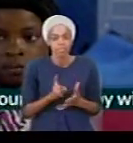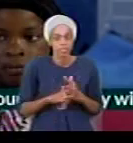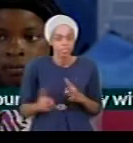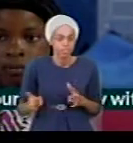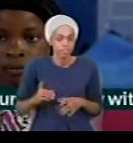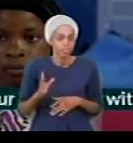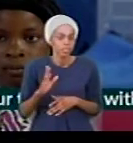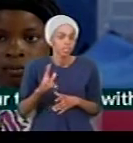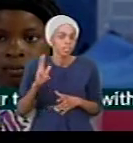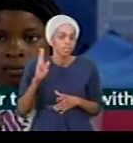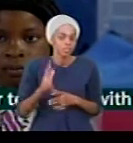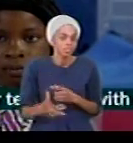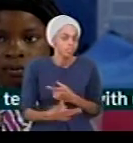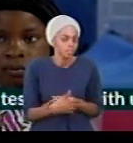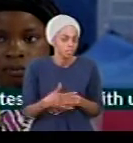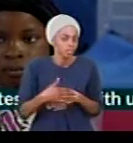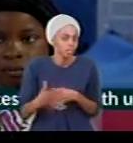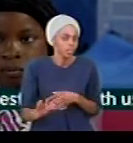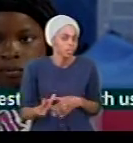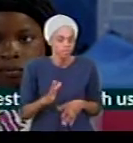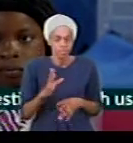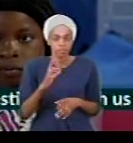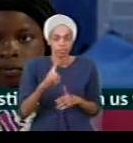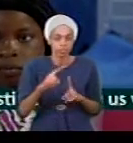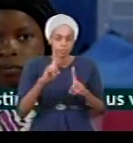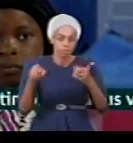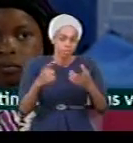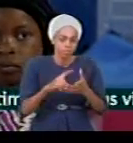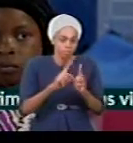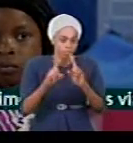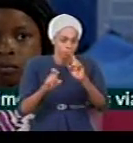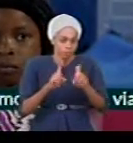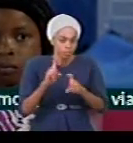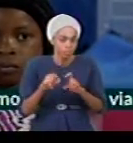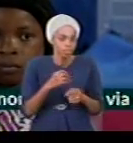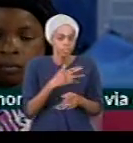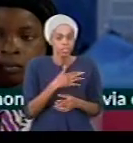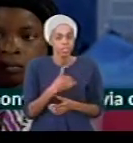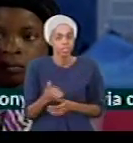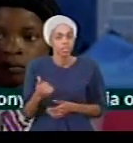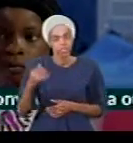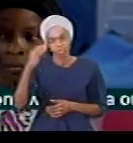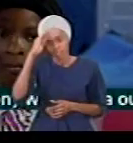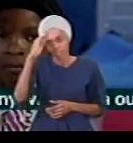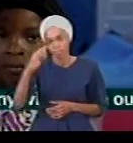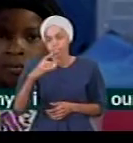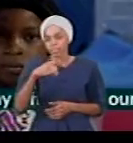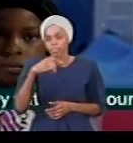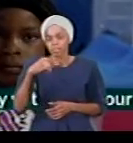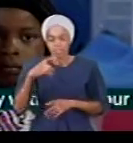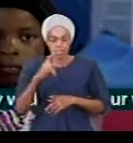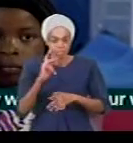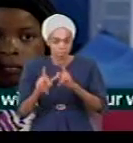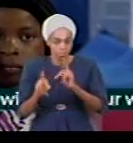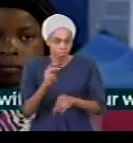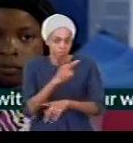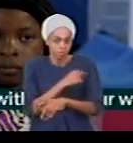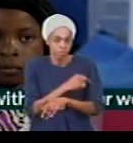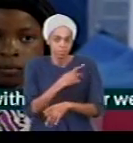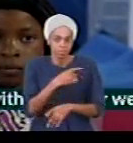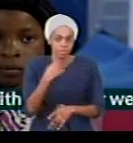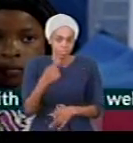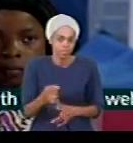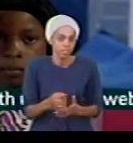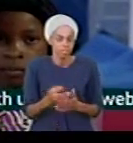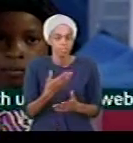have two weeks and two days uh baby inside me I share my testimony then that was